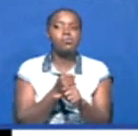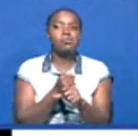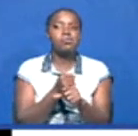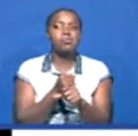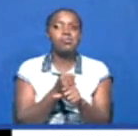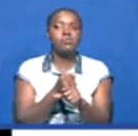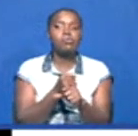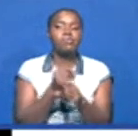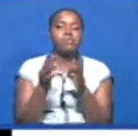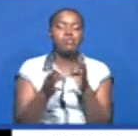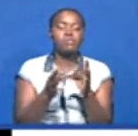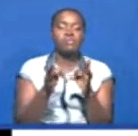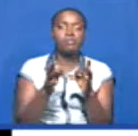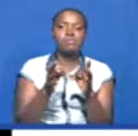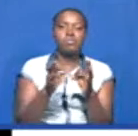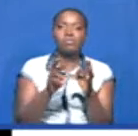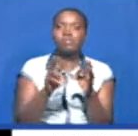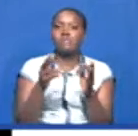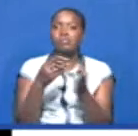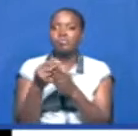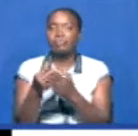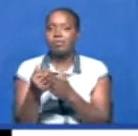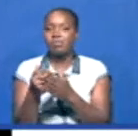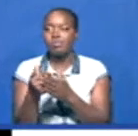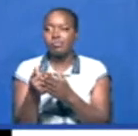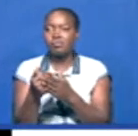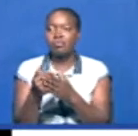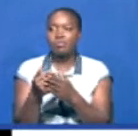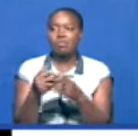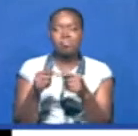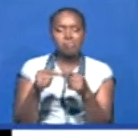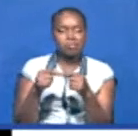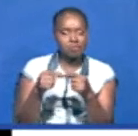If you look at the amount of illicit